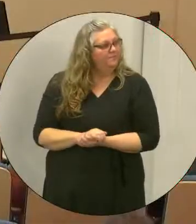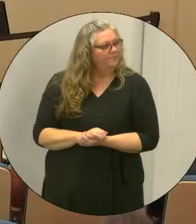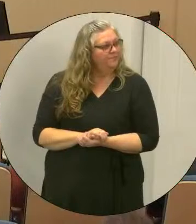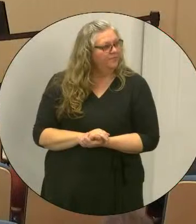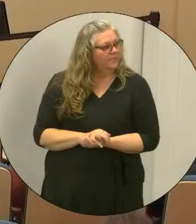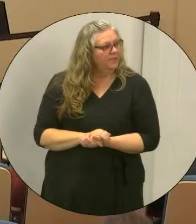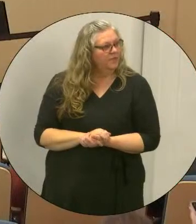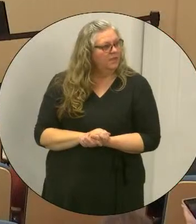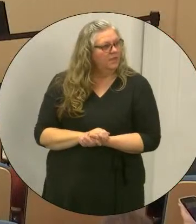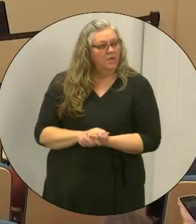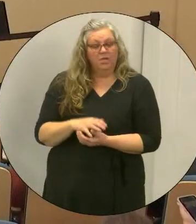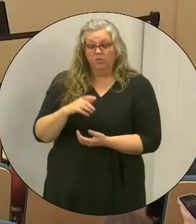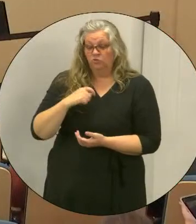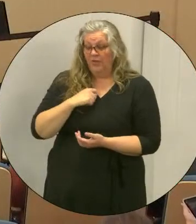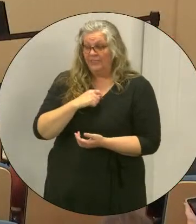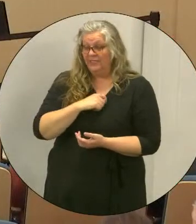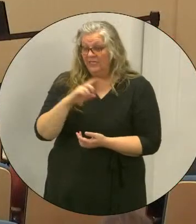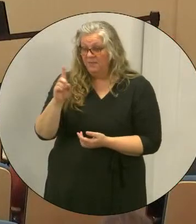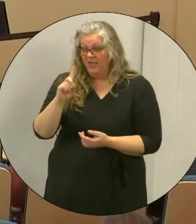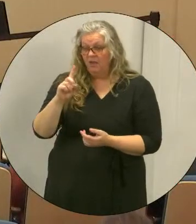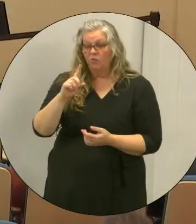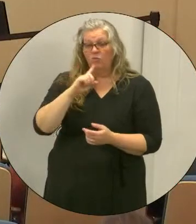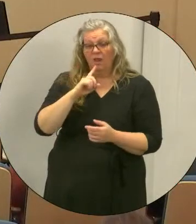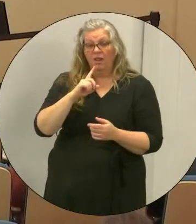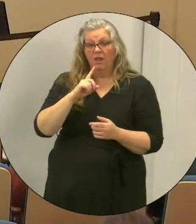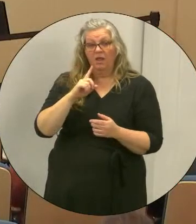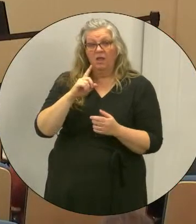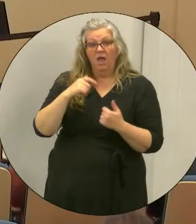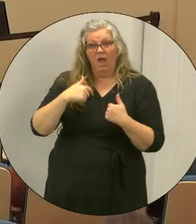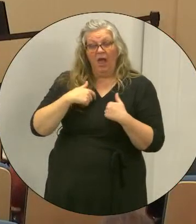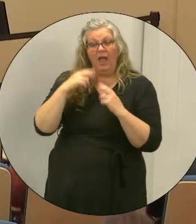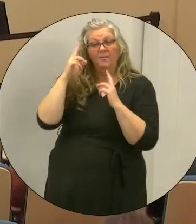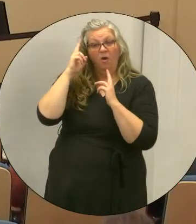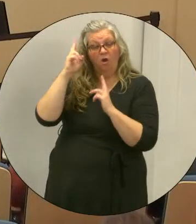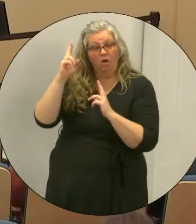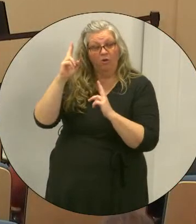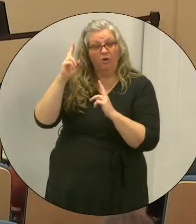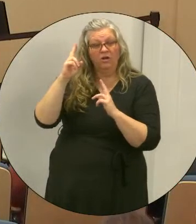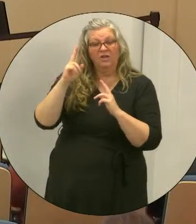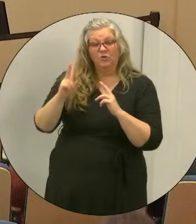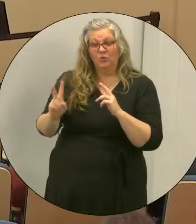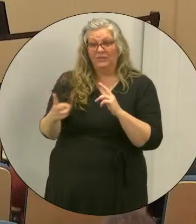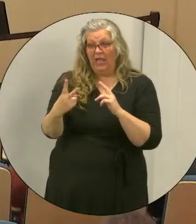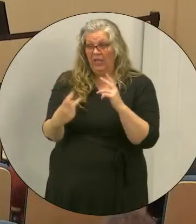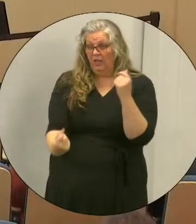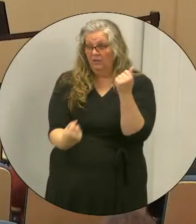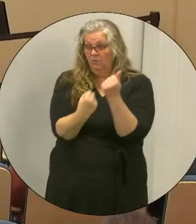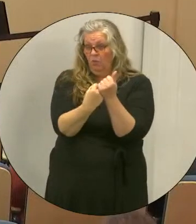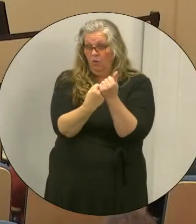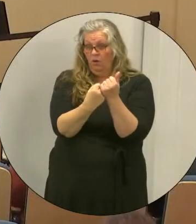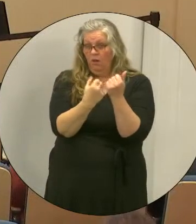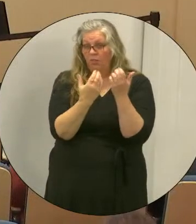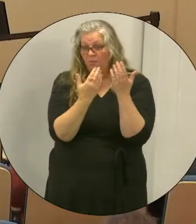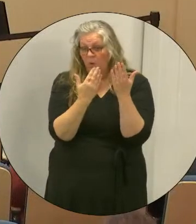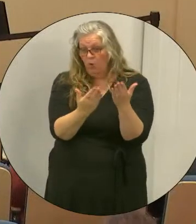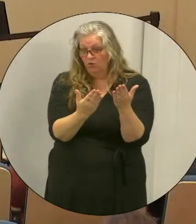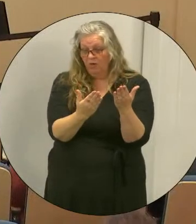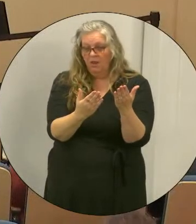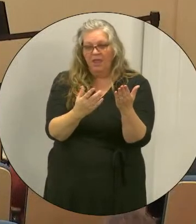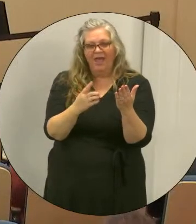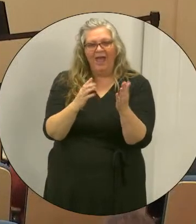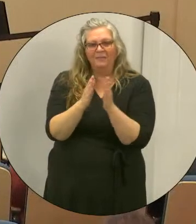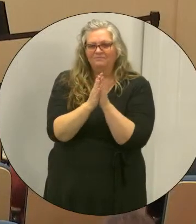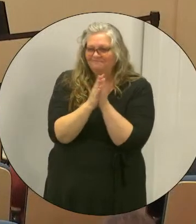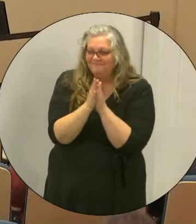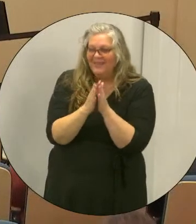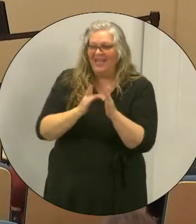you, Madam President. It is with true honor that I second this motion, and I am truly excited to